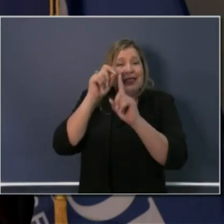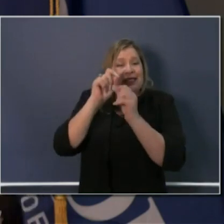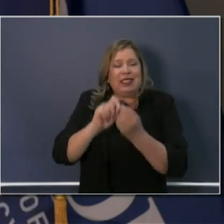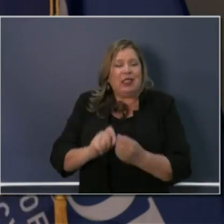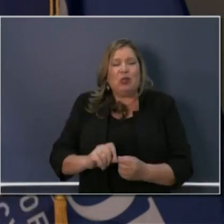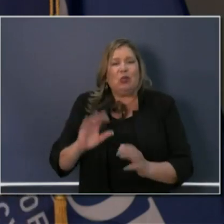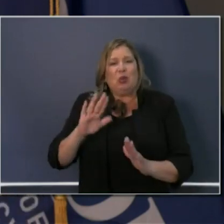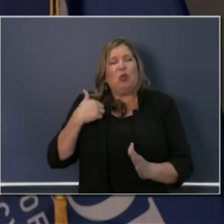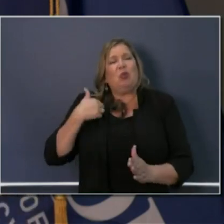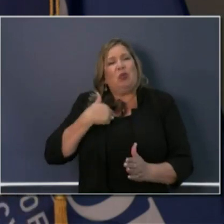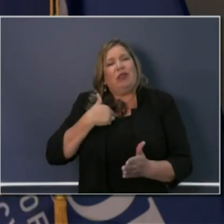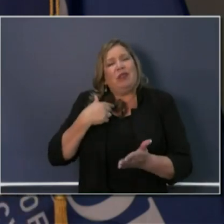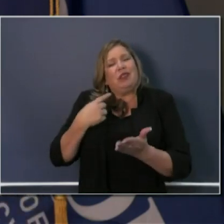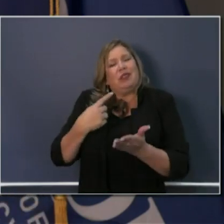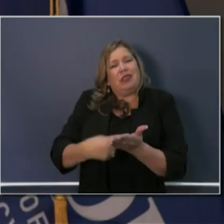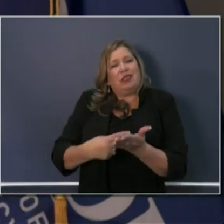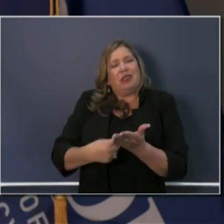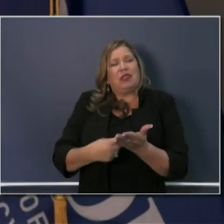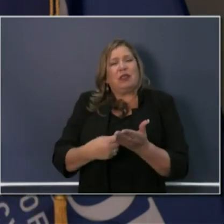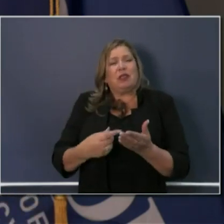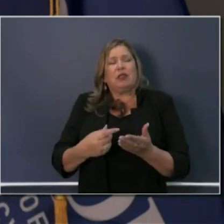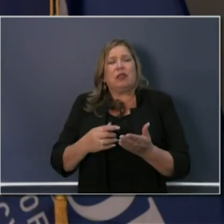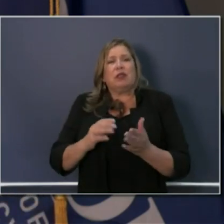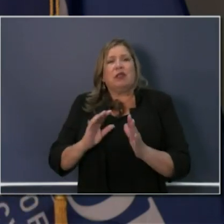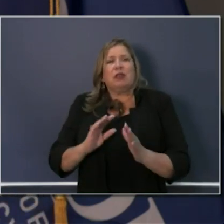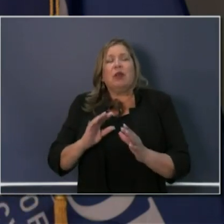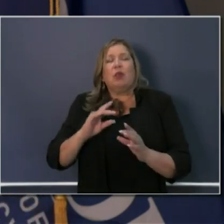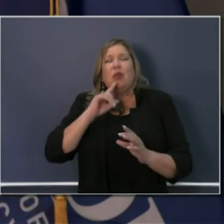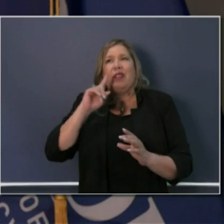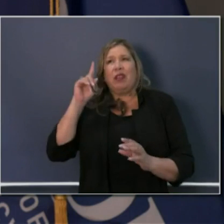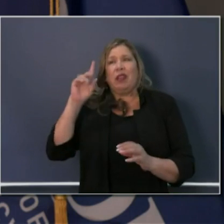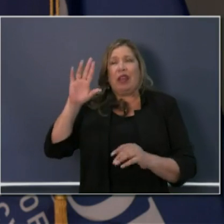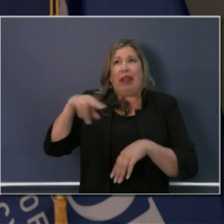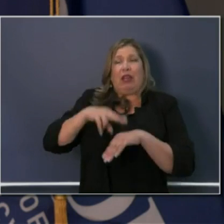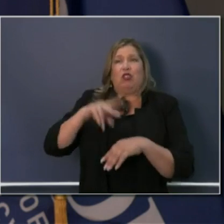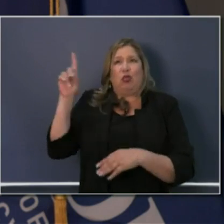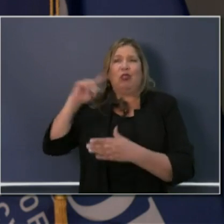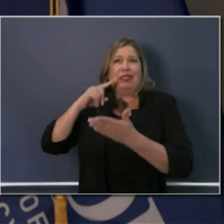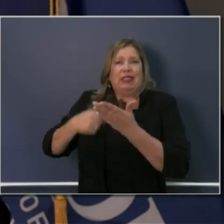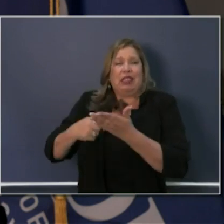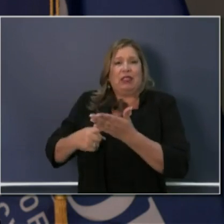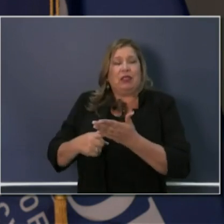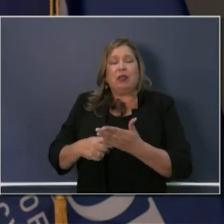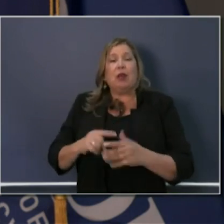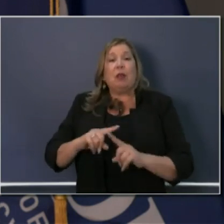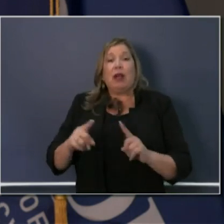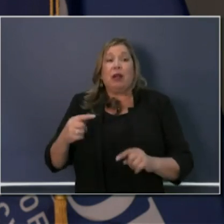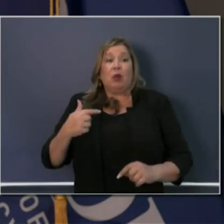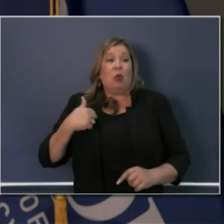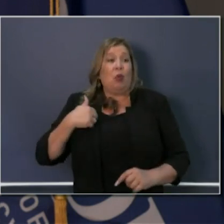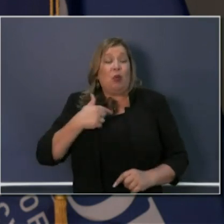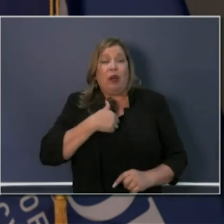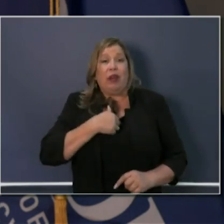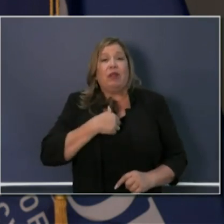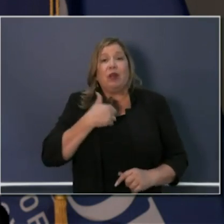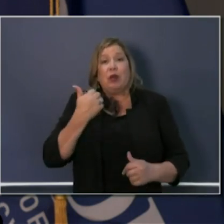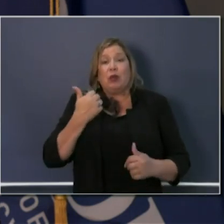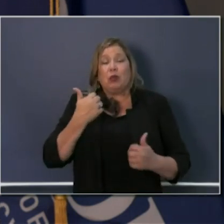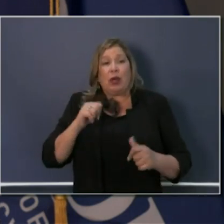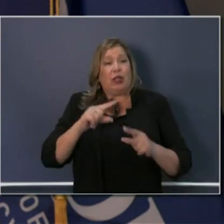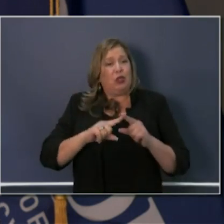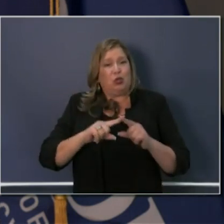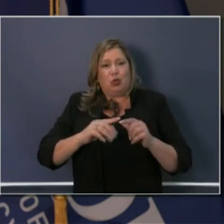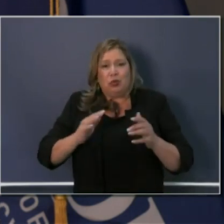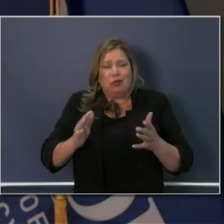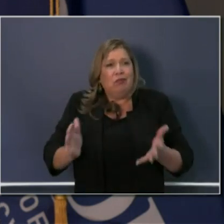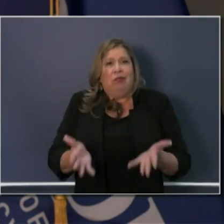being discussed more appropriately from a national perspective. But no, California is trying to amplify that research,